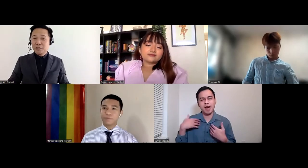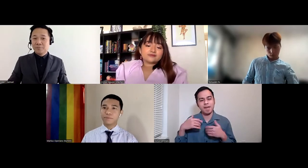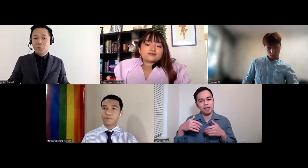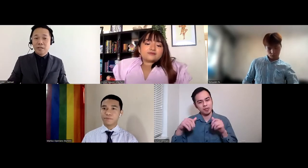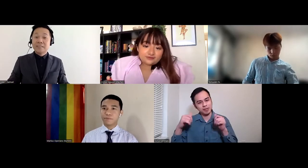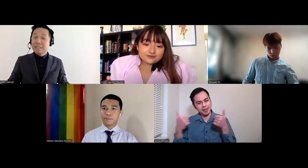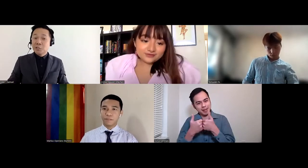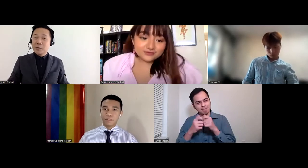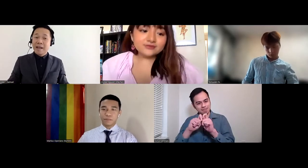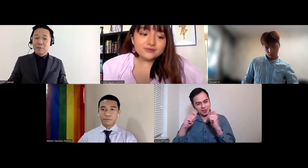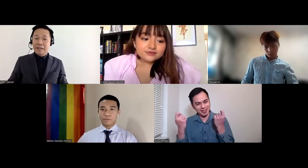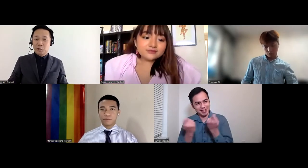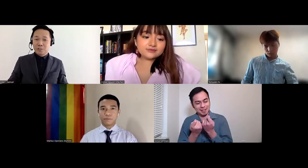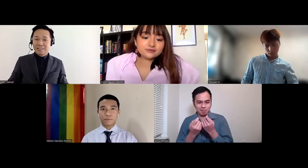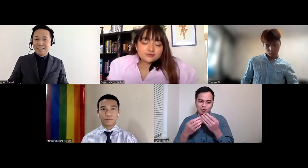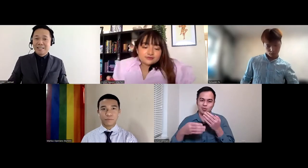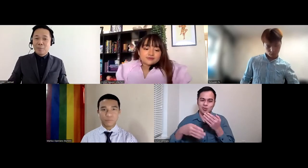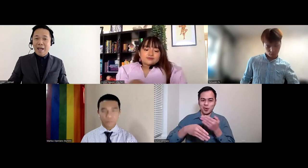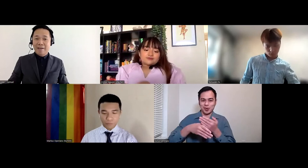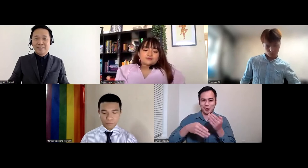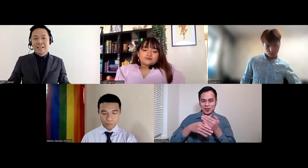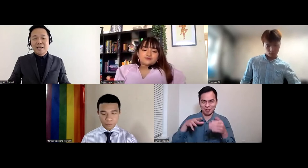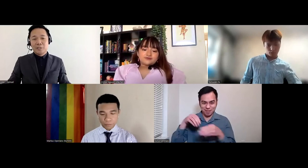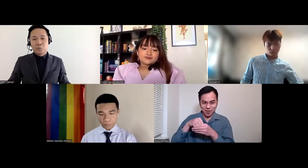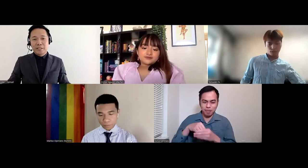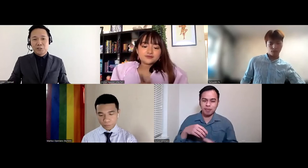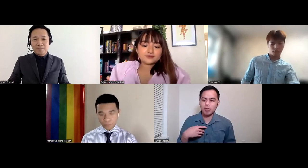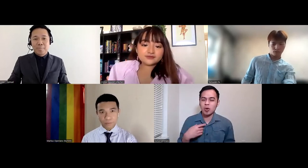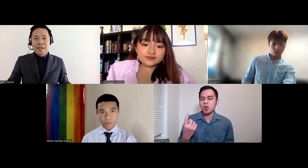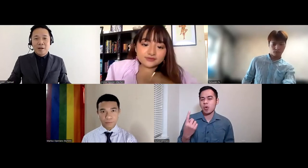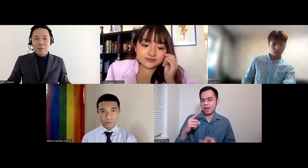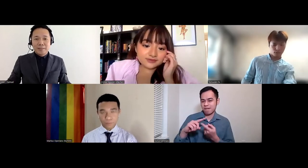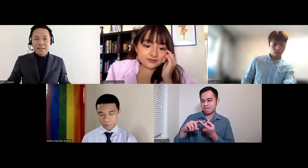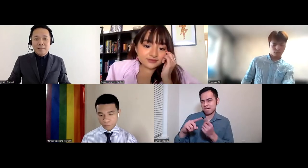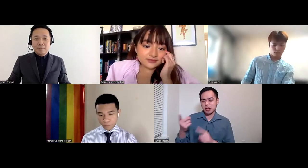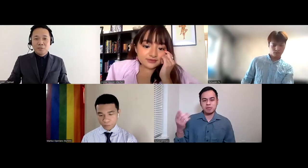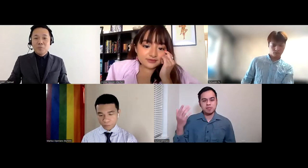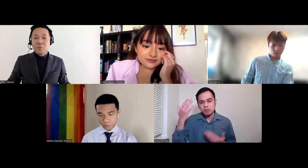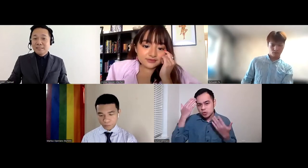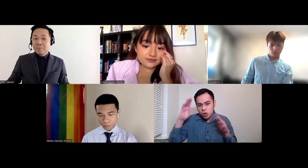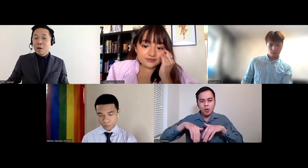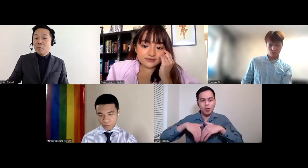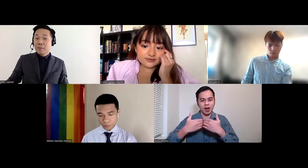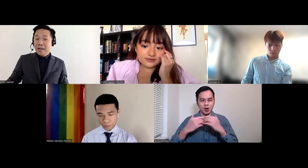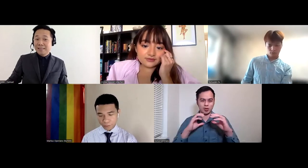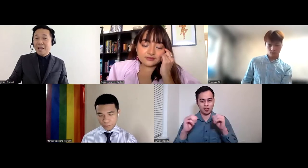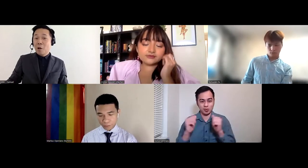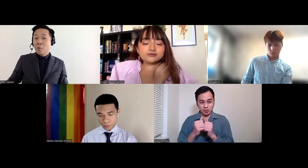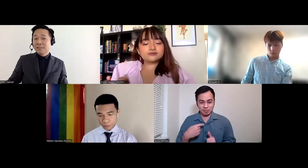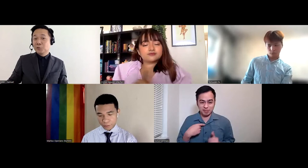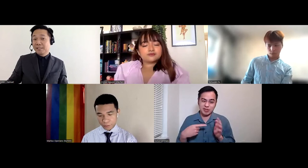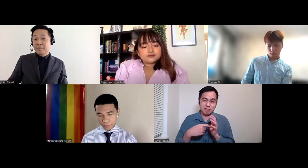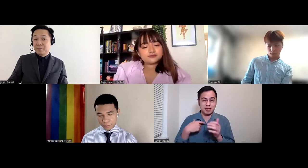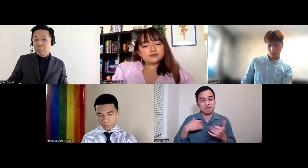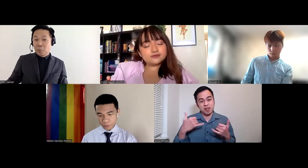education for the integrated education that we have in Indonesia. Right. So, for example, in the past, I